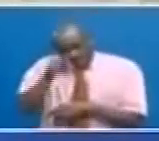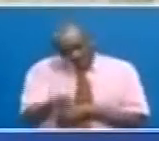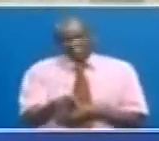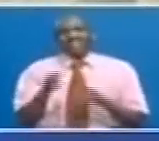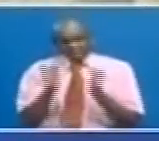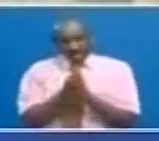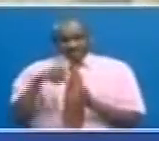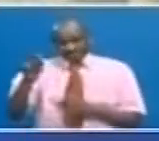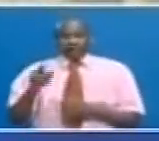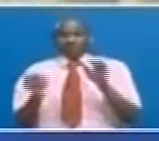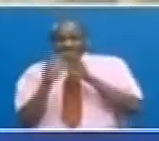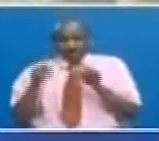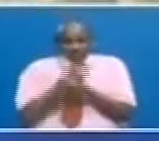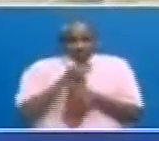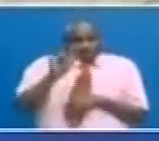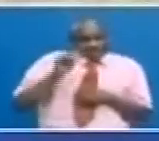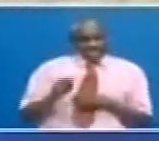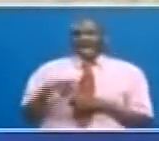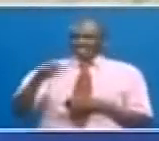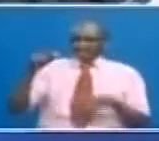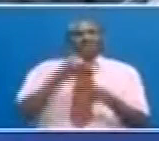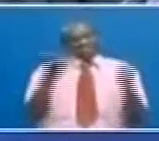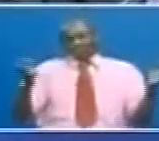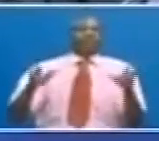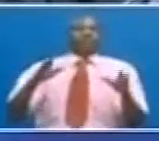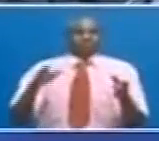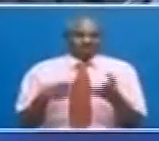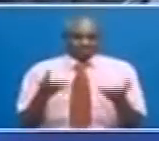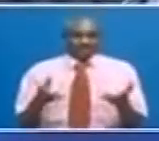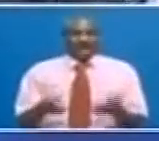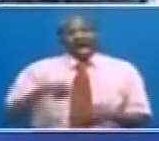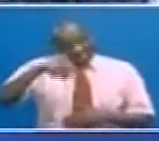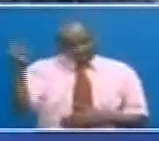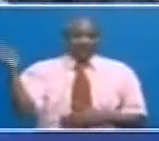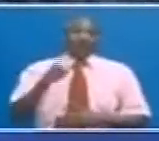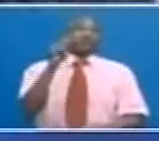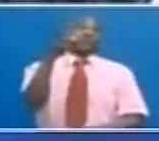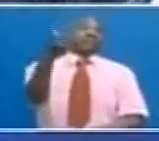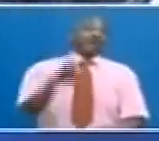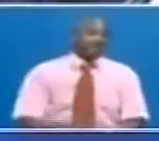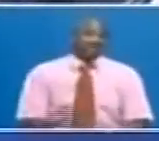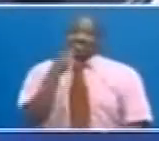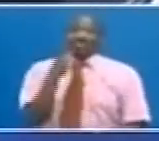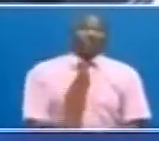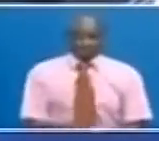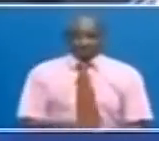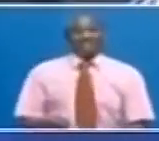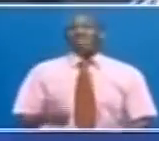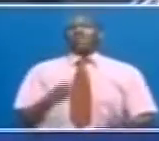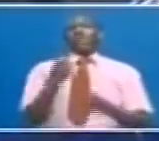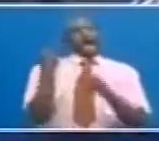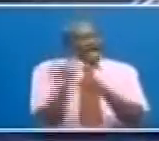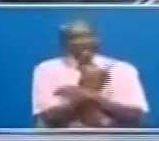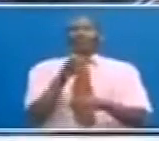the untouchable minister who can get away with anything. Alikuja kwa runinga, akasema hakuna hata